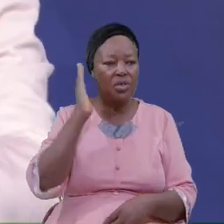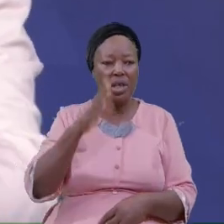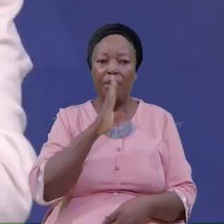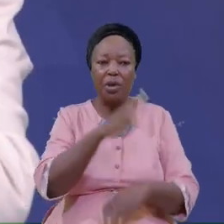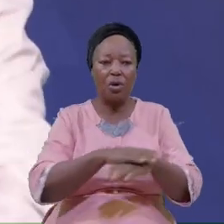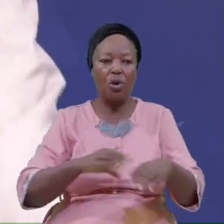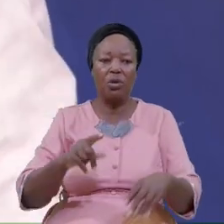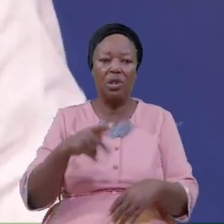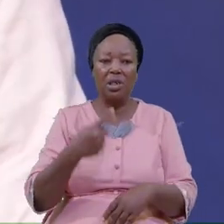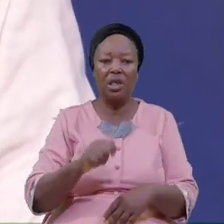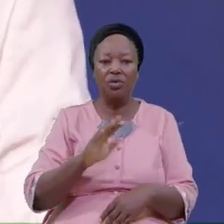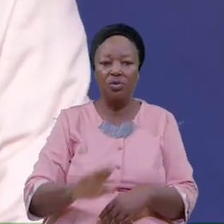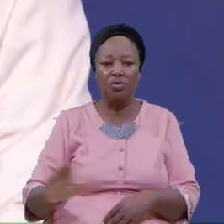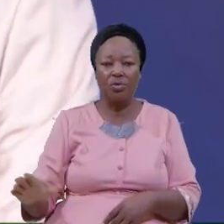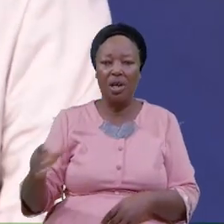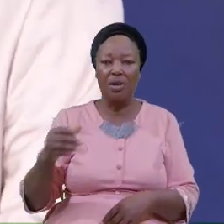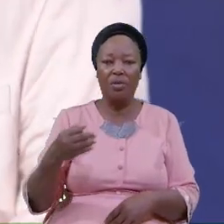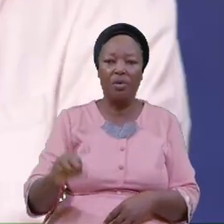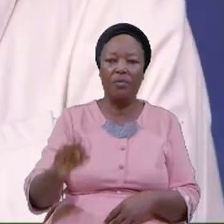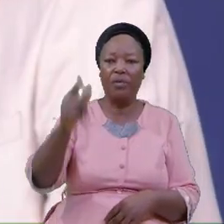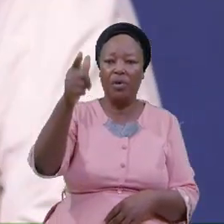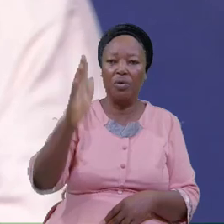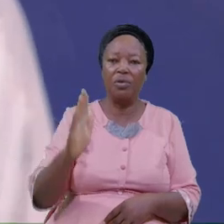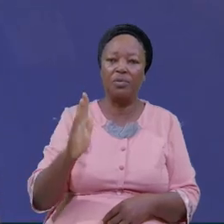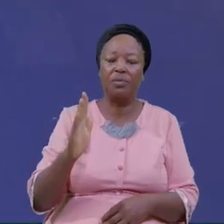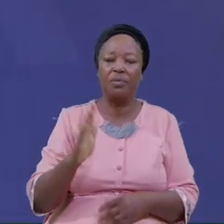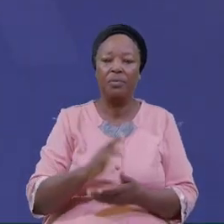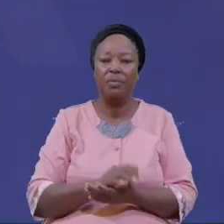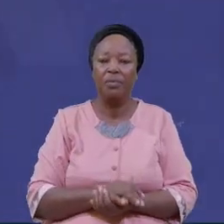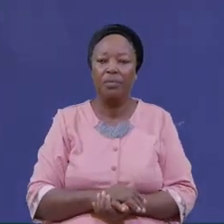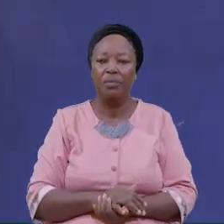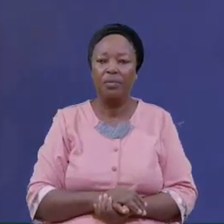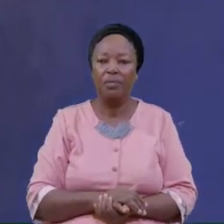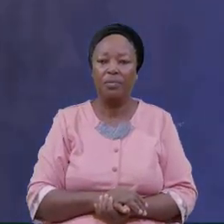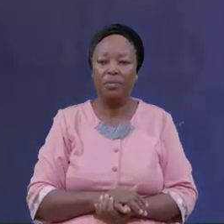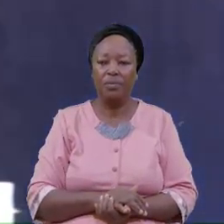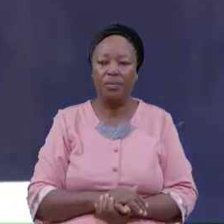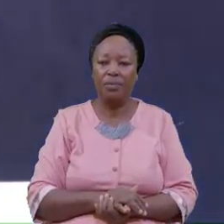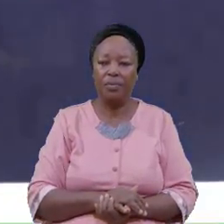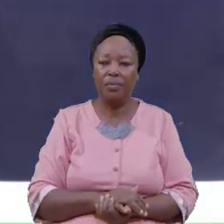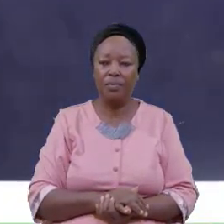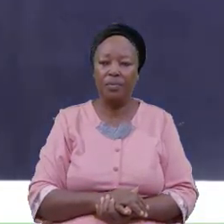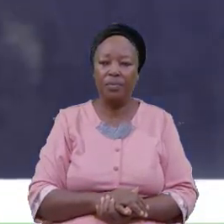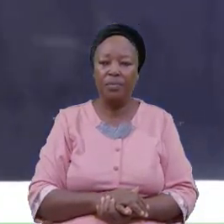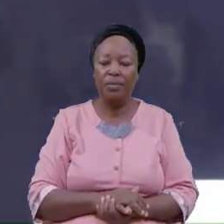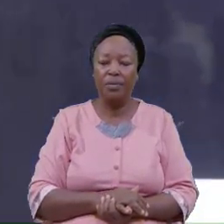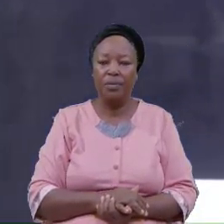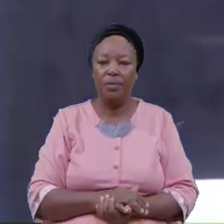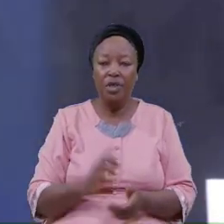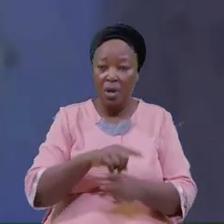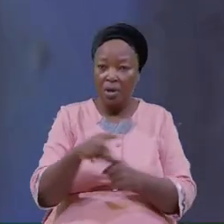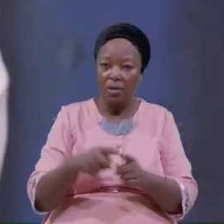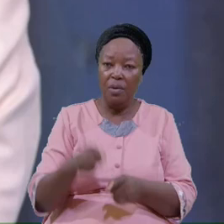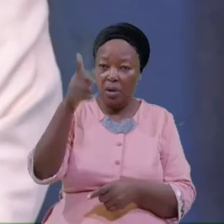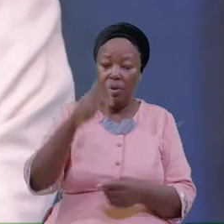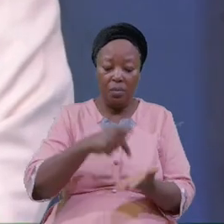the children of God. Heureux ceux qui procurent la paix, car ils seront appelés fils de Dieu. When God purifies our heart, quand